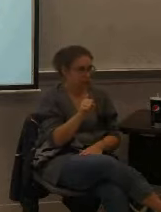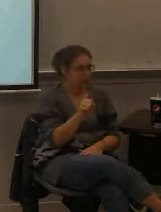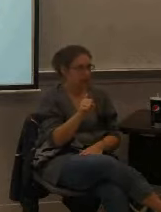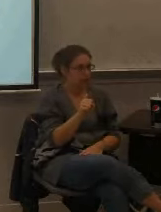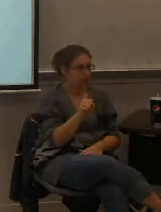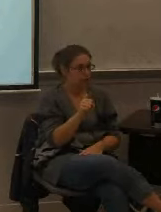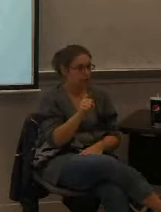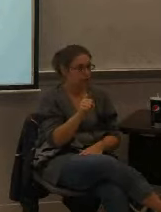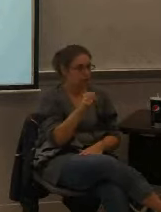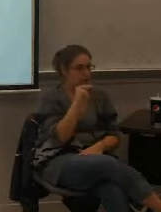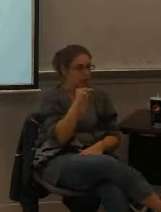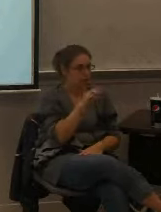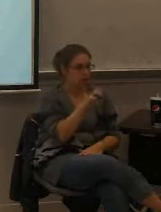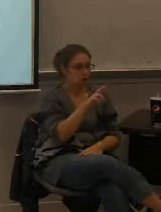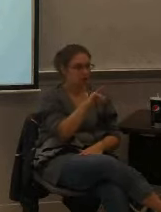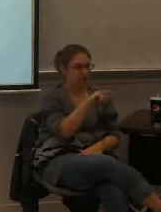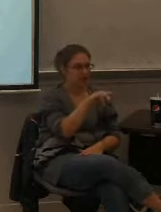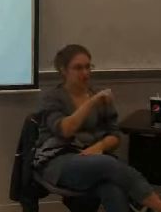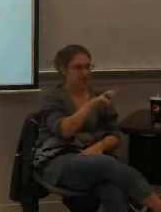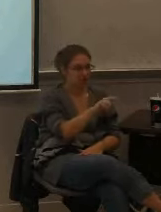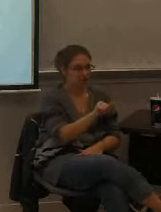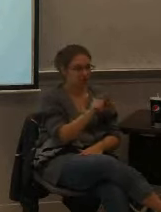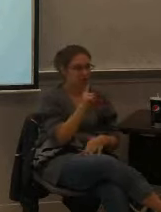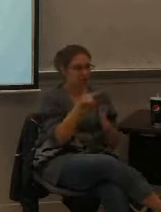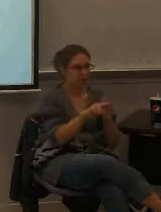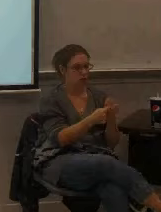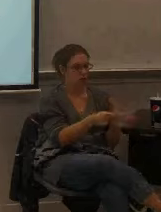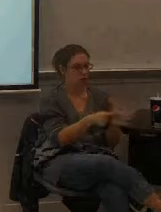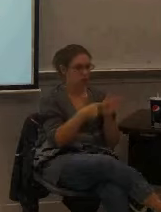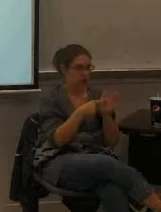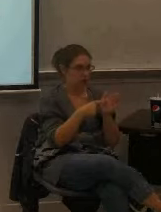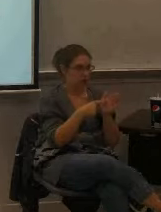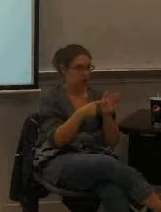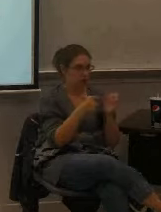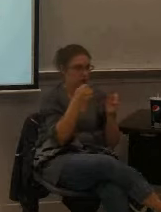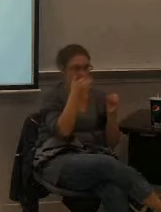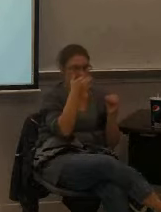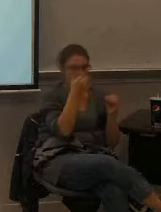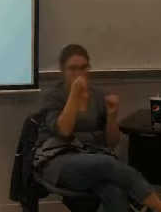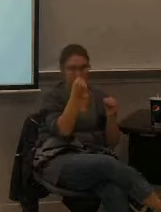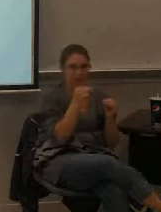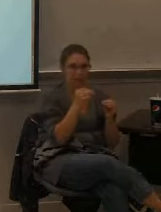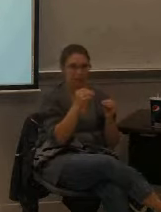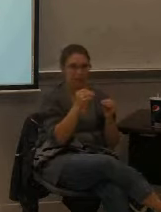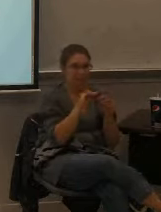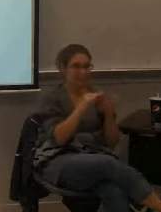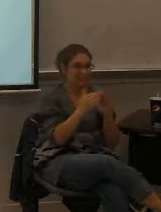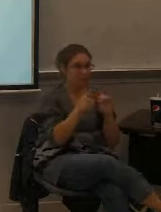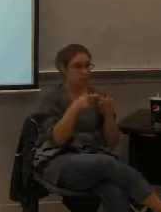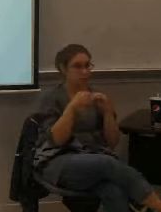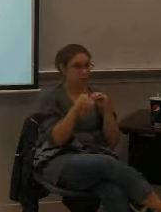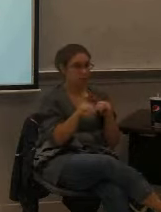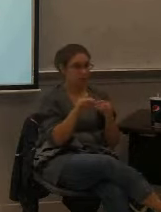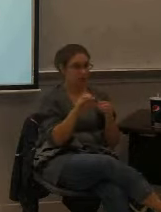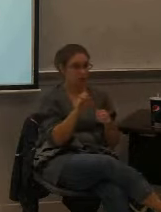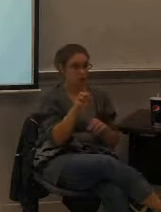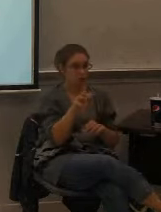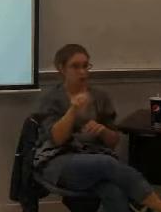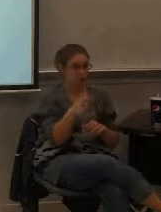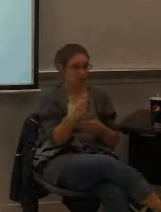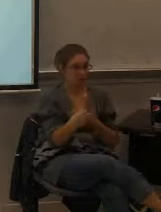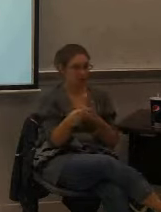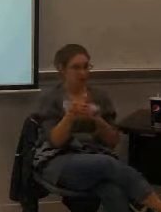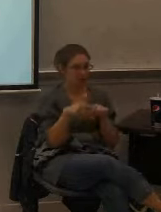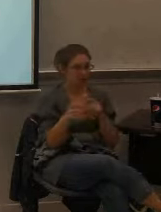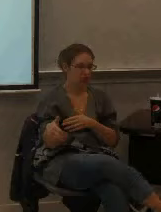where nutrient criteria are starting to be required. And so municipalities, when they put sewage out, can't just dump the